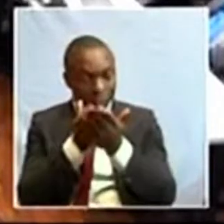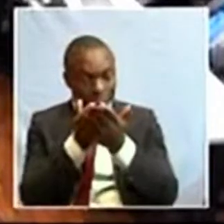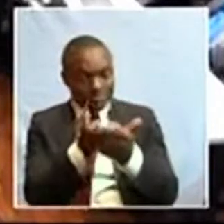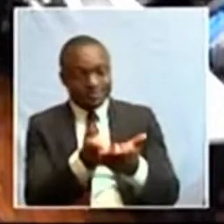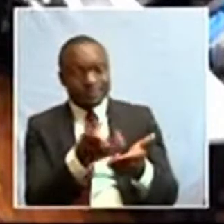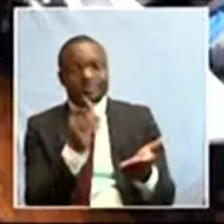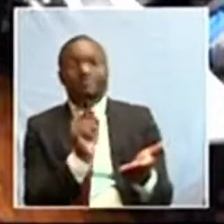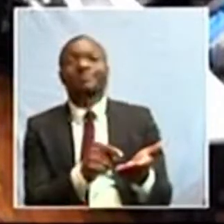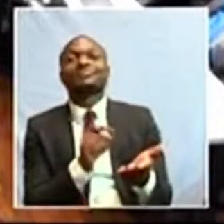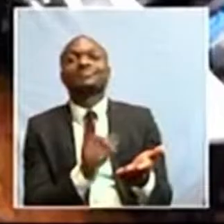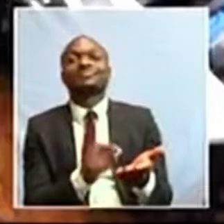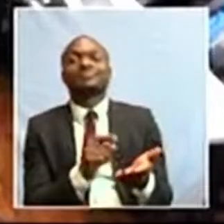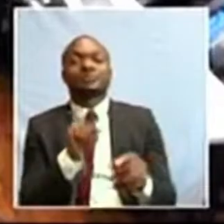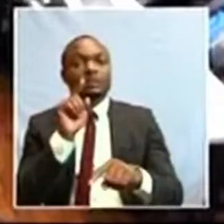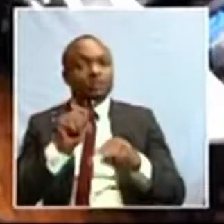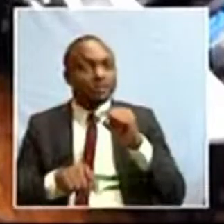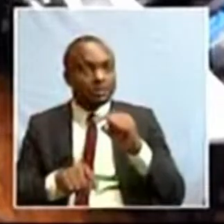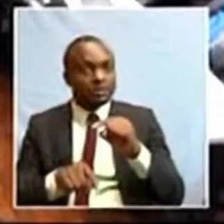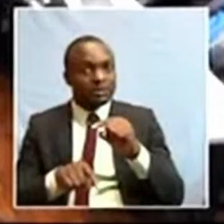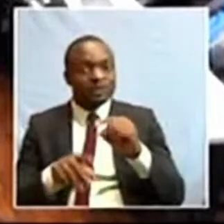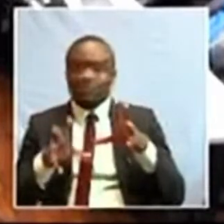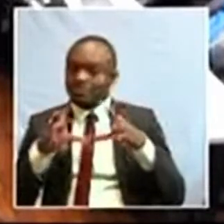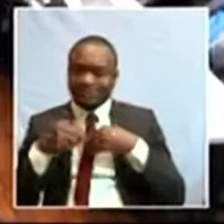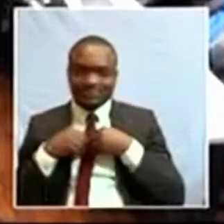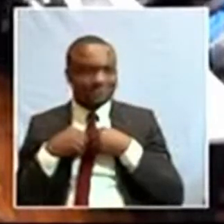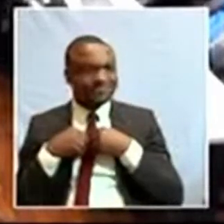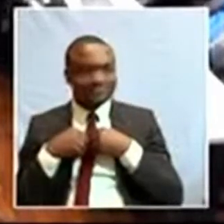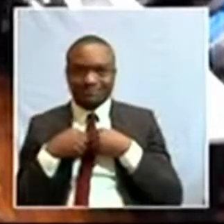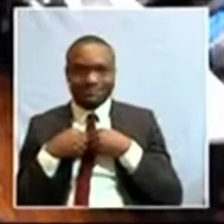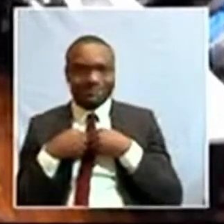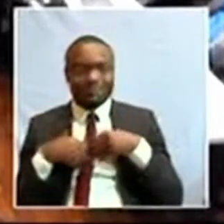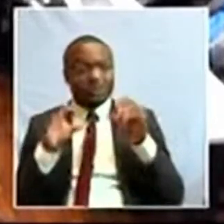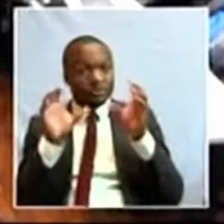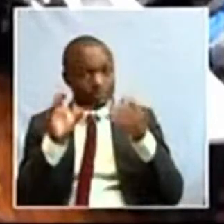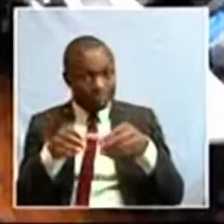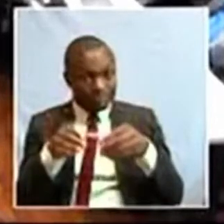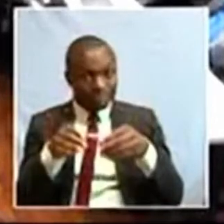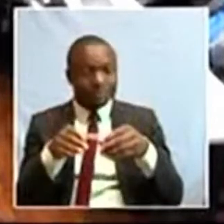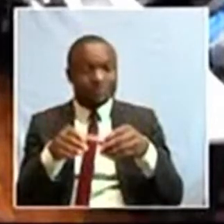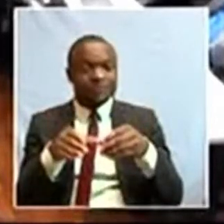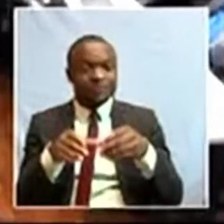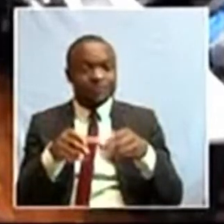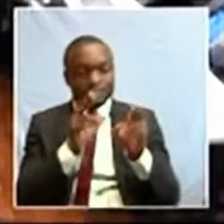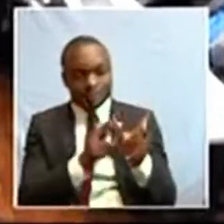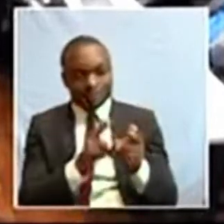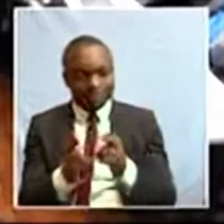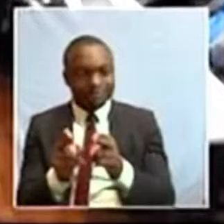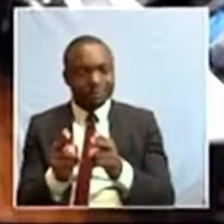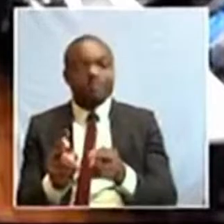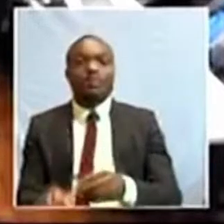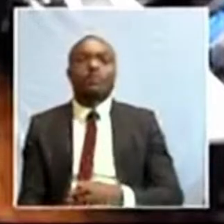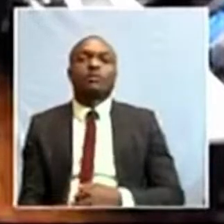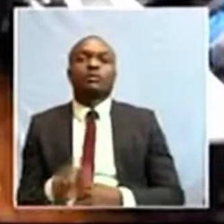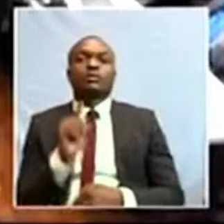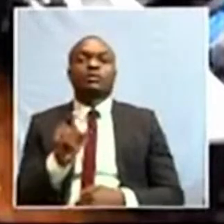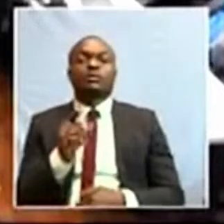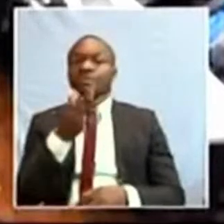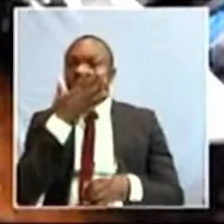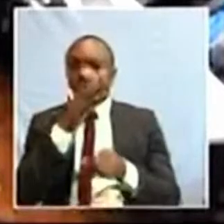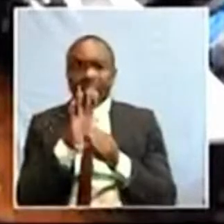here cannot be admissible to this committee as a response that you are